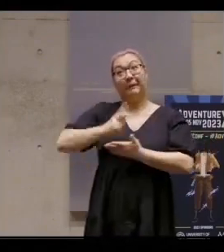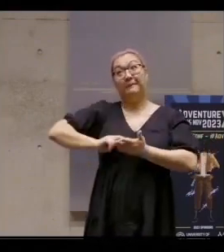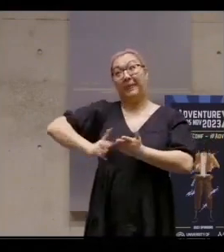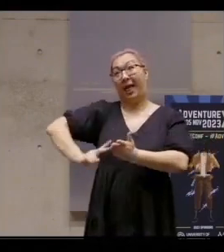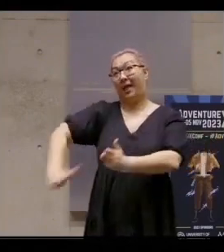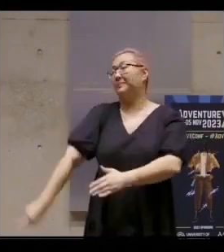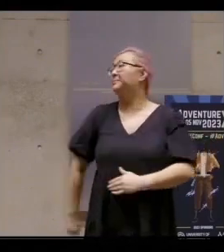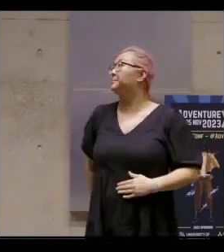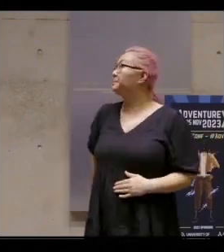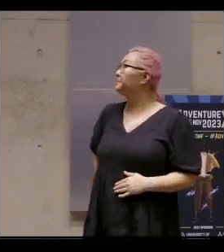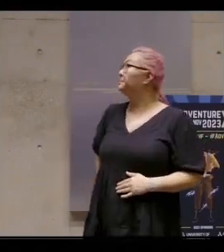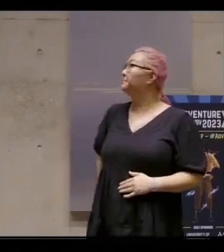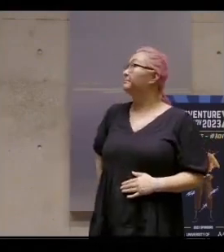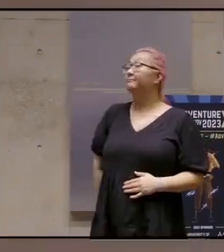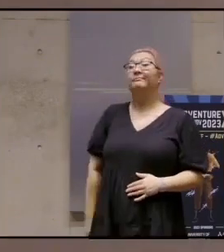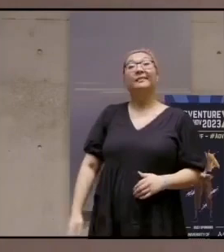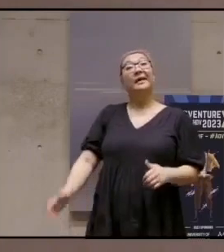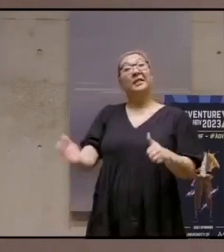First of all, have a plan.